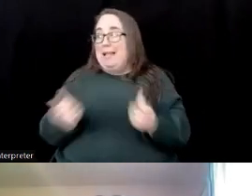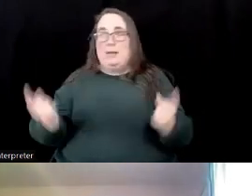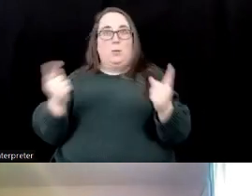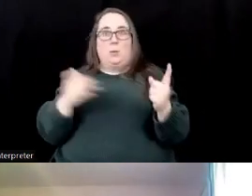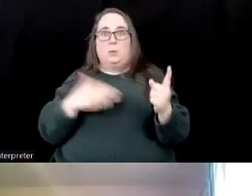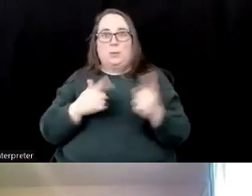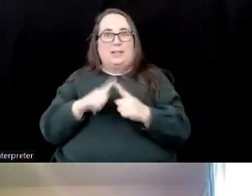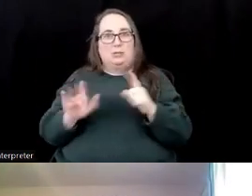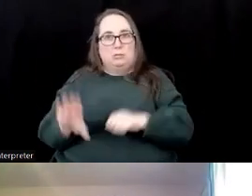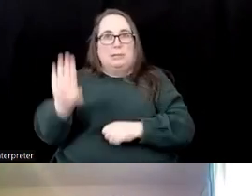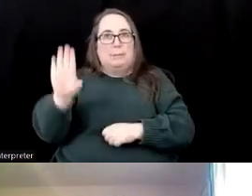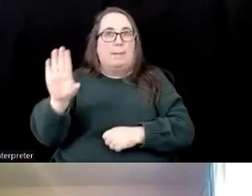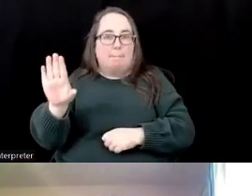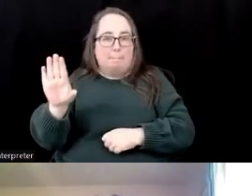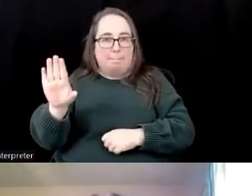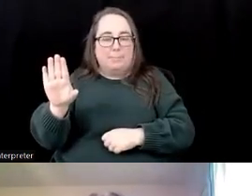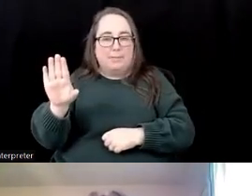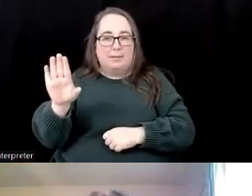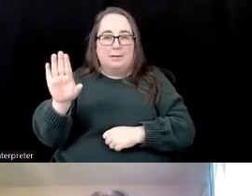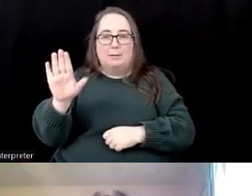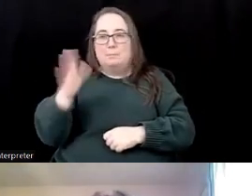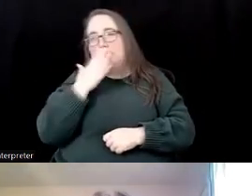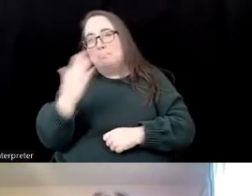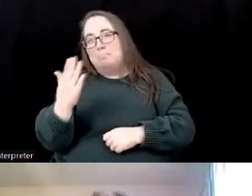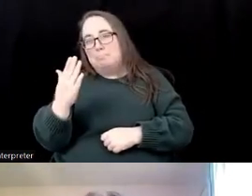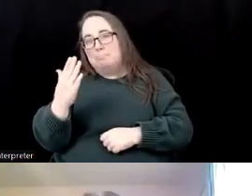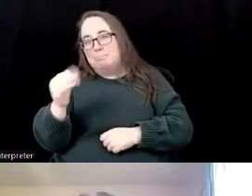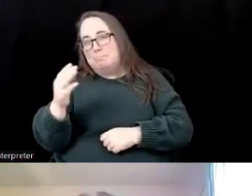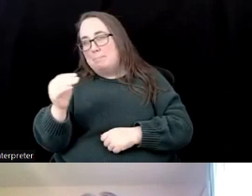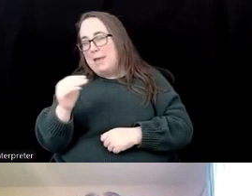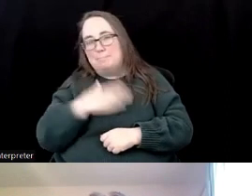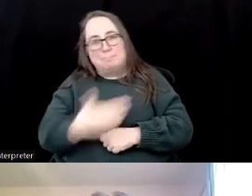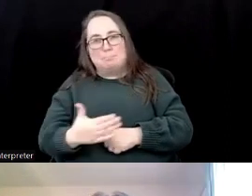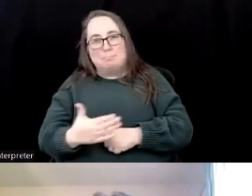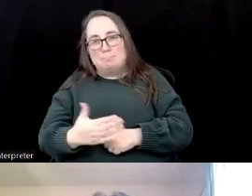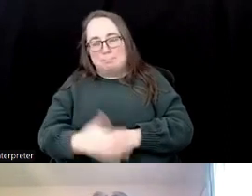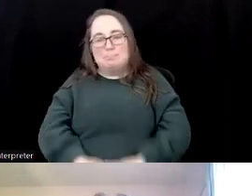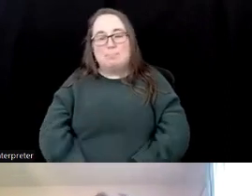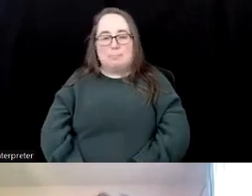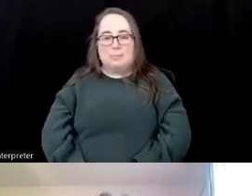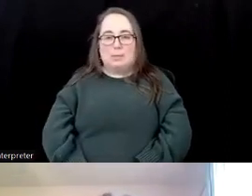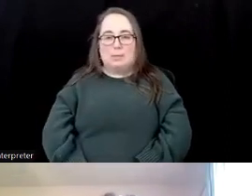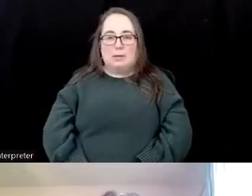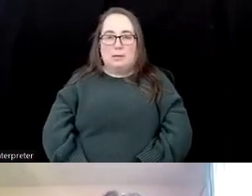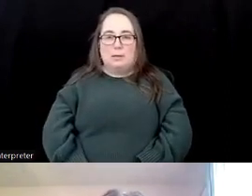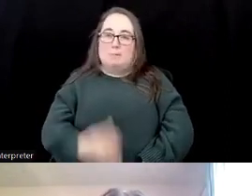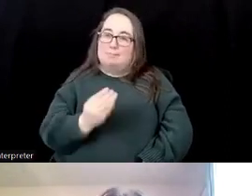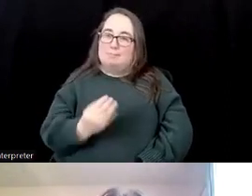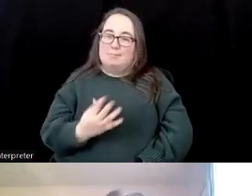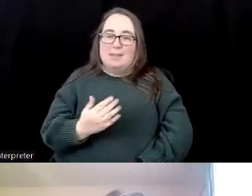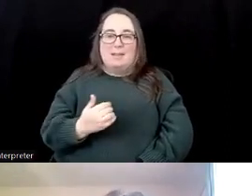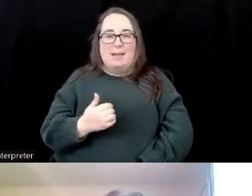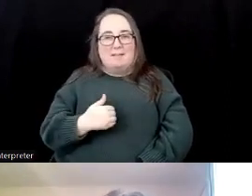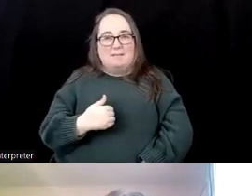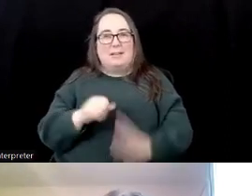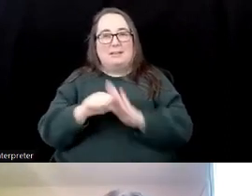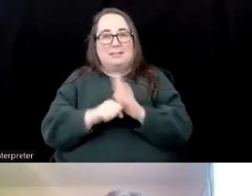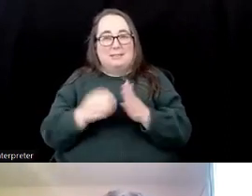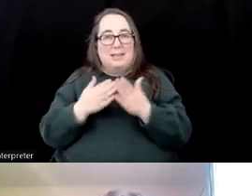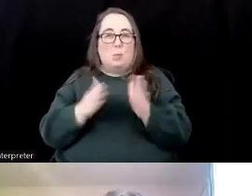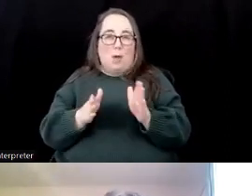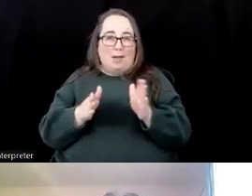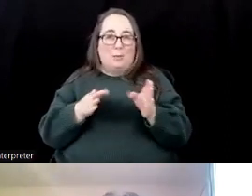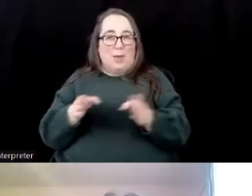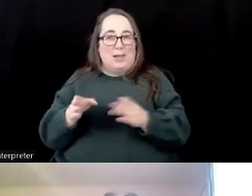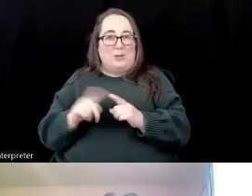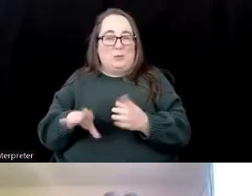up. And thank goodness, Pam was right there. And I will tell you, having a statewide way to do